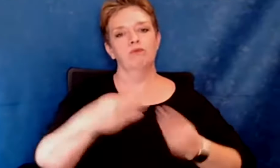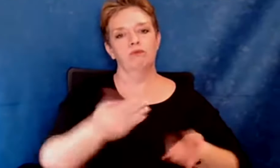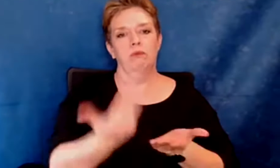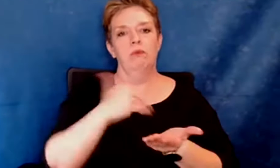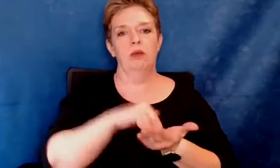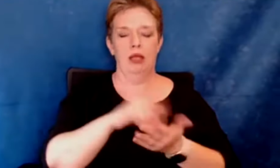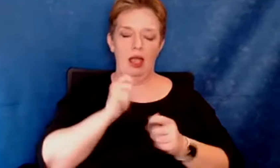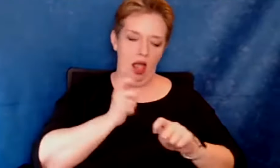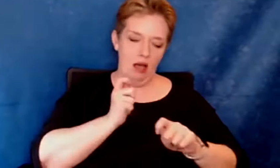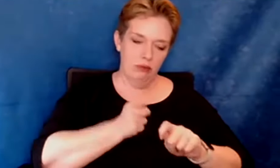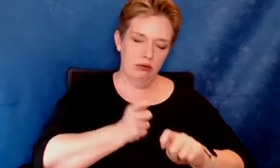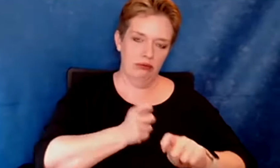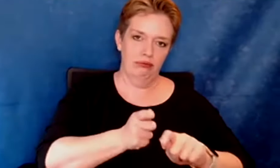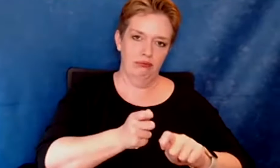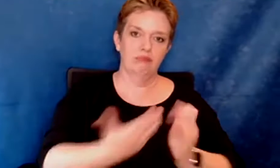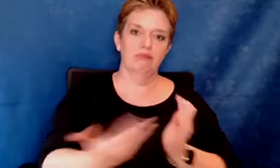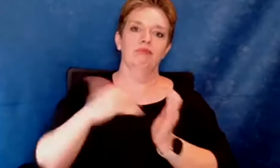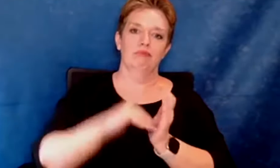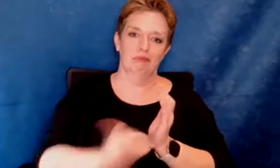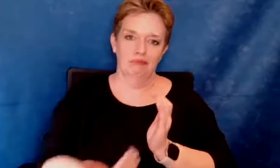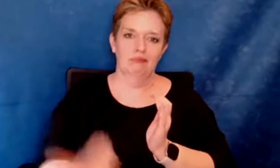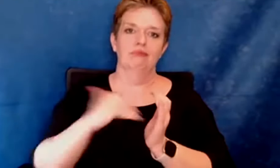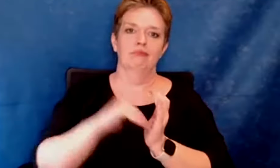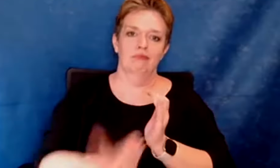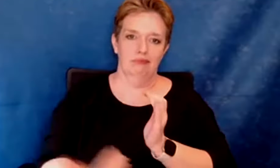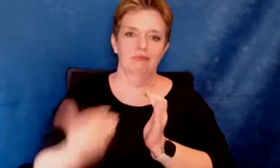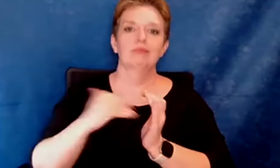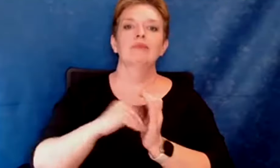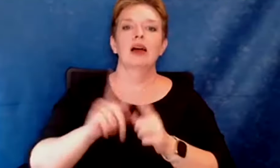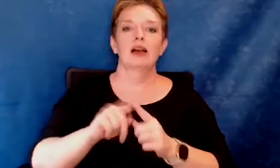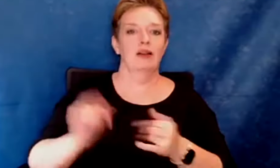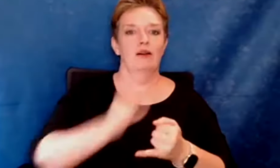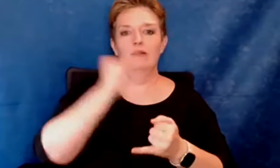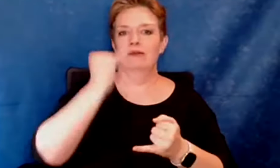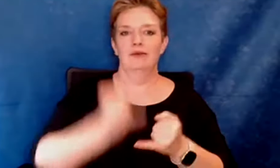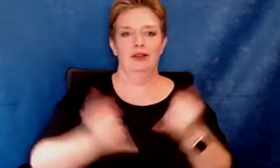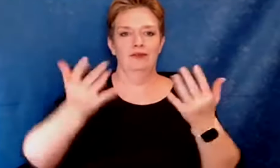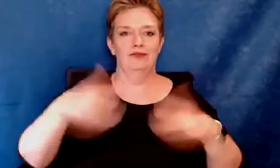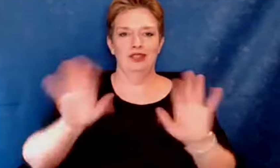of rinse and repeat until you come to your final project there.